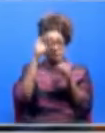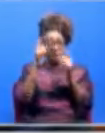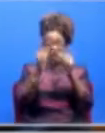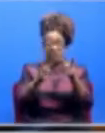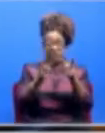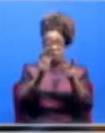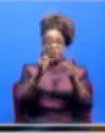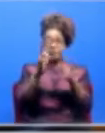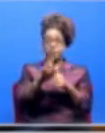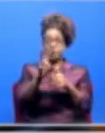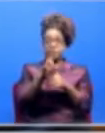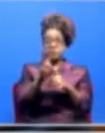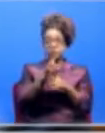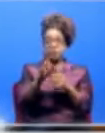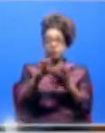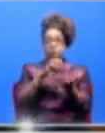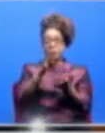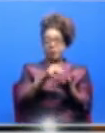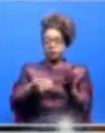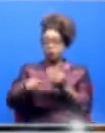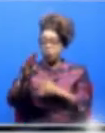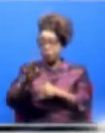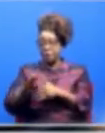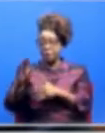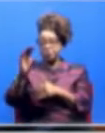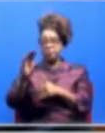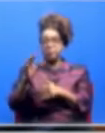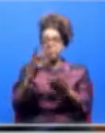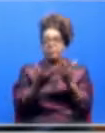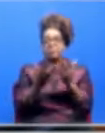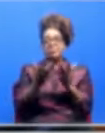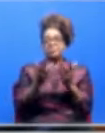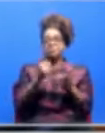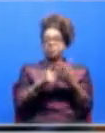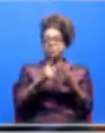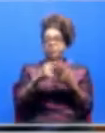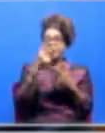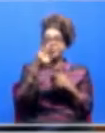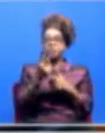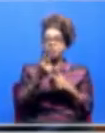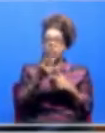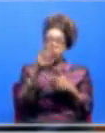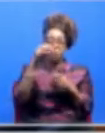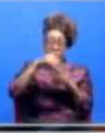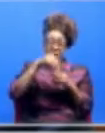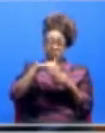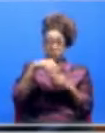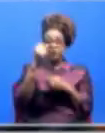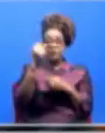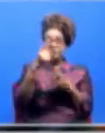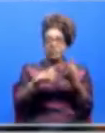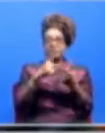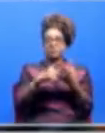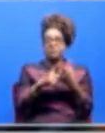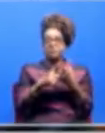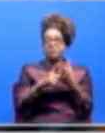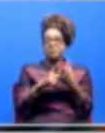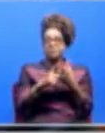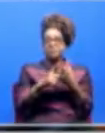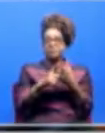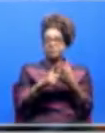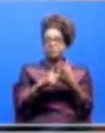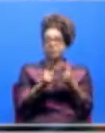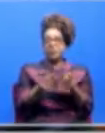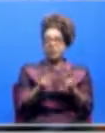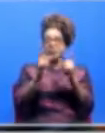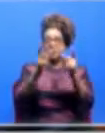supermarket, mm-hmm. even a gift voucher, you don't cash it. So for those two, it's 5 years. So if within 5 years, you're given a gift voucher, you don't cash